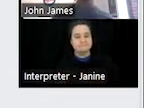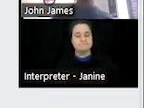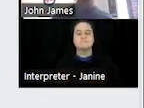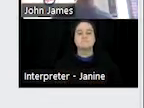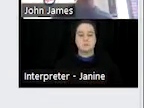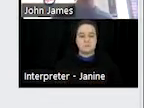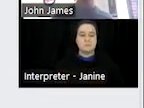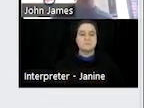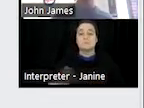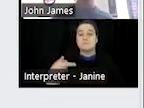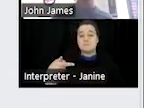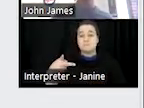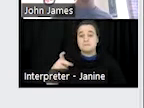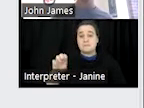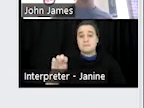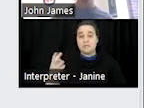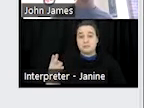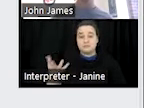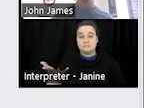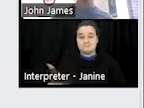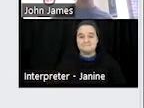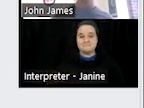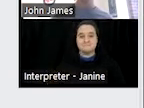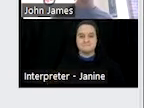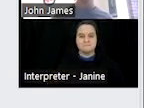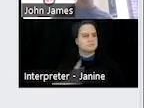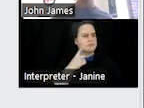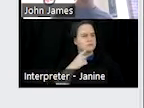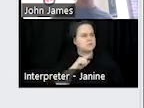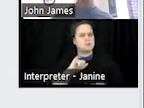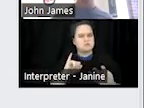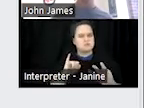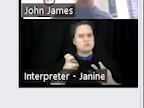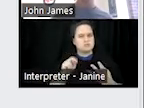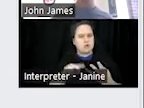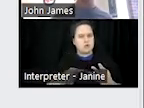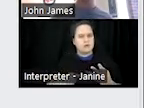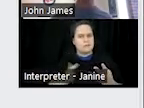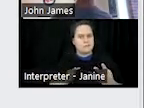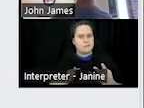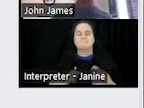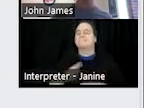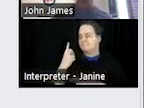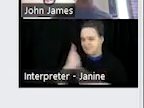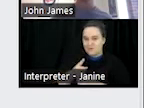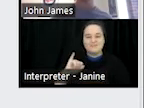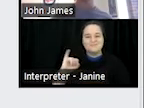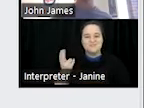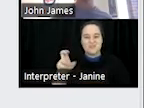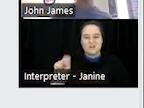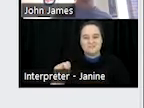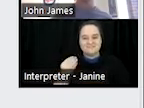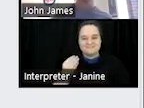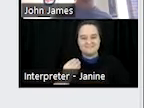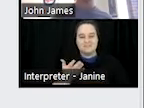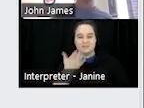And Peach. I thought you said that was John Lindman. Oh, you're right, John. That's good